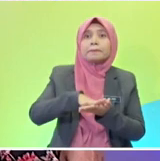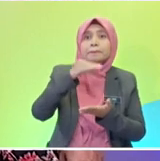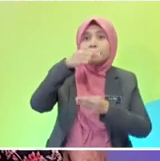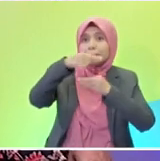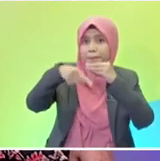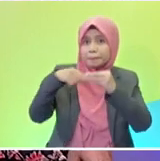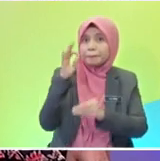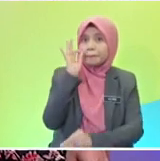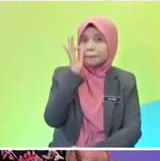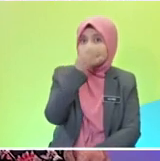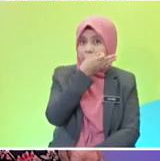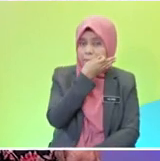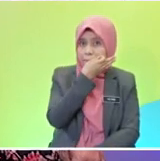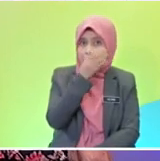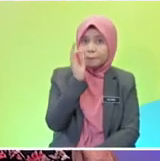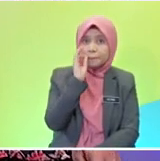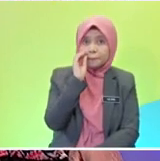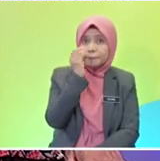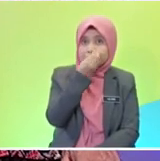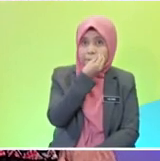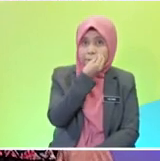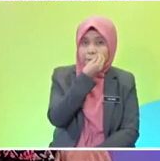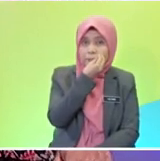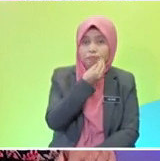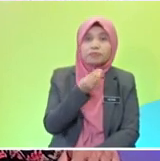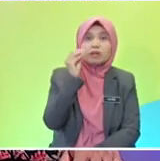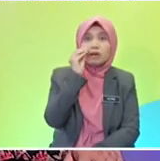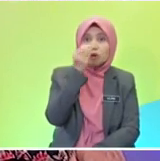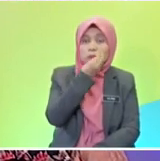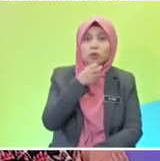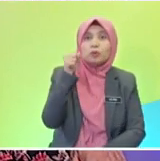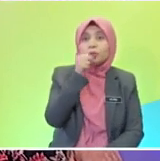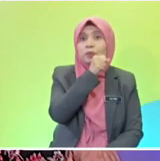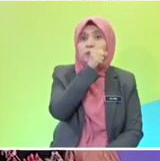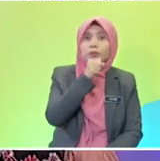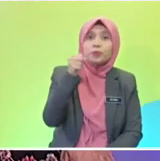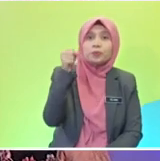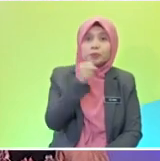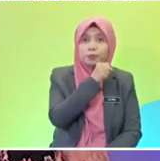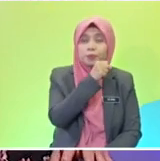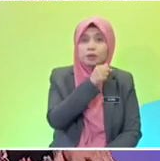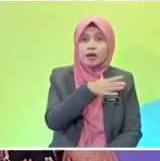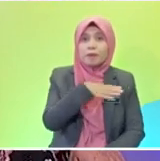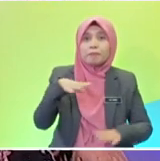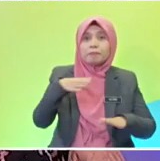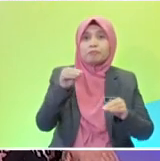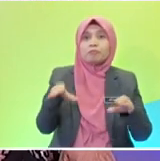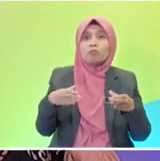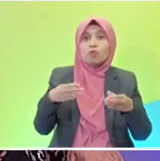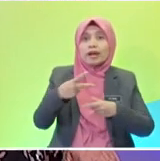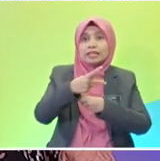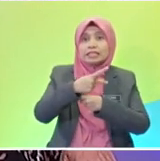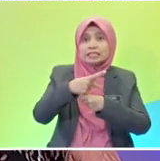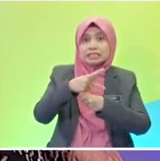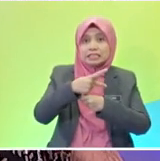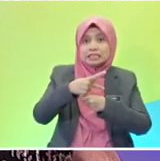flowers. We are going to sing a song, okay, a flower song. Ah. We are going to make a simple craft, a flower craft. We